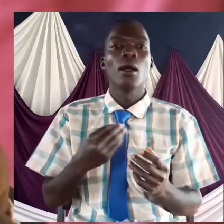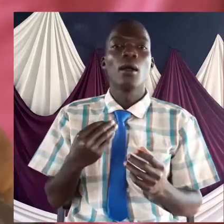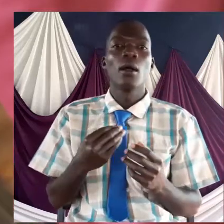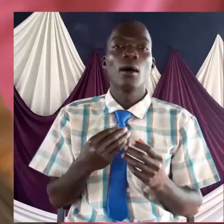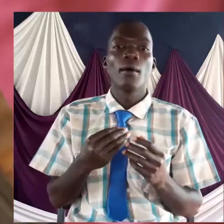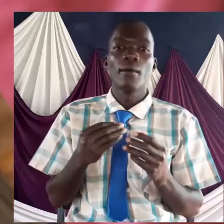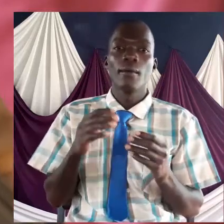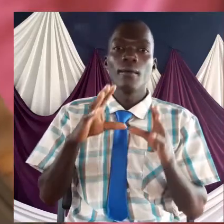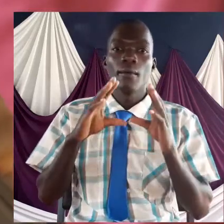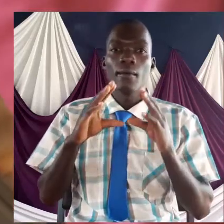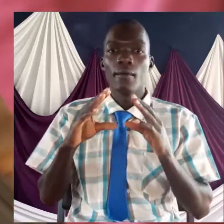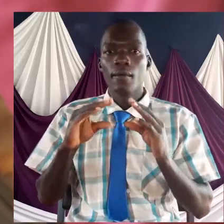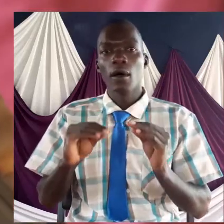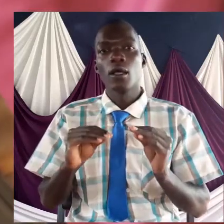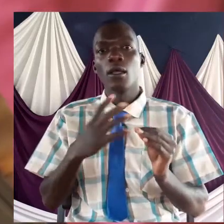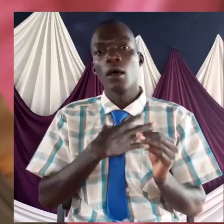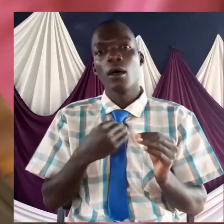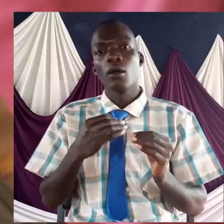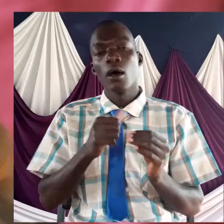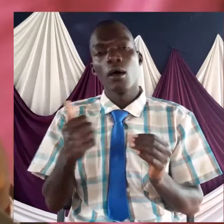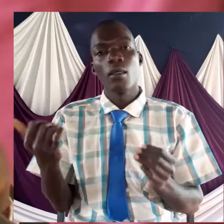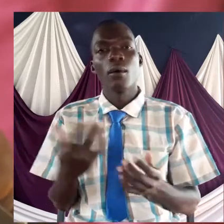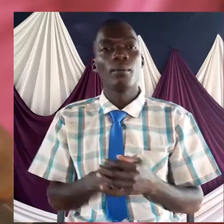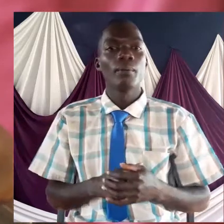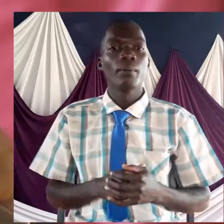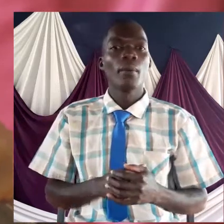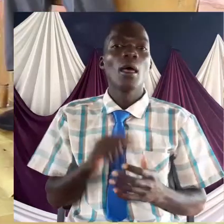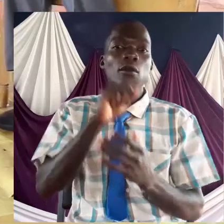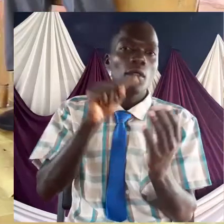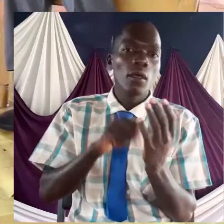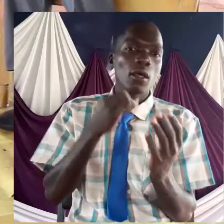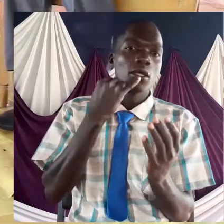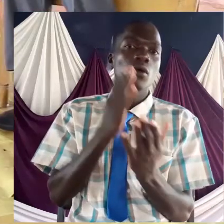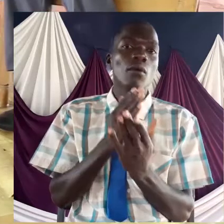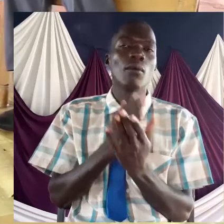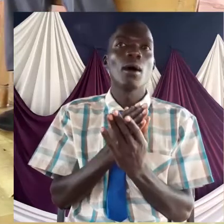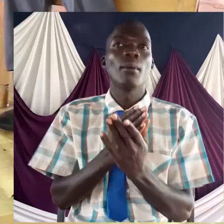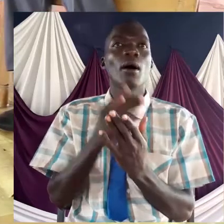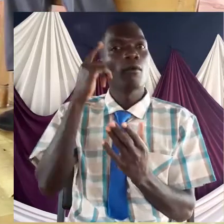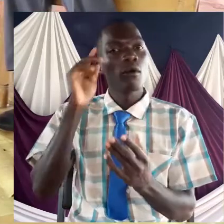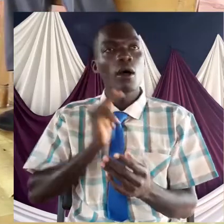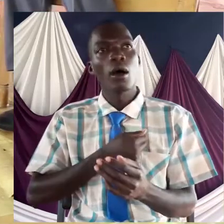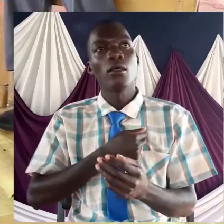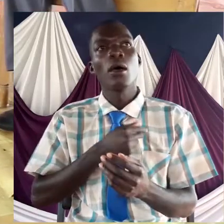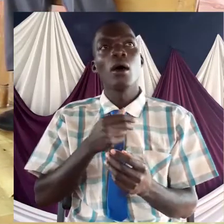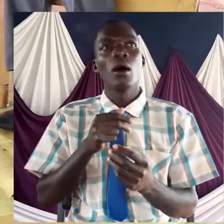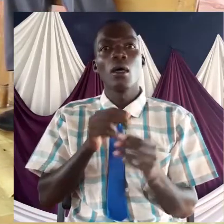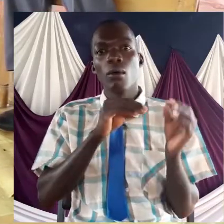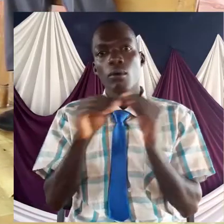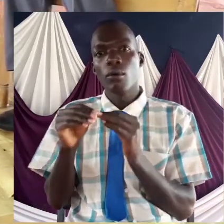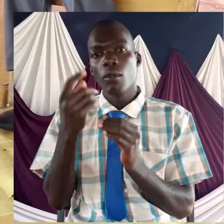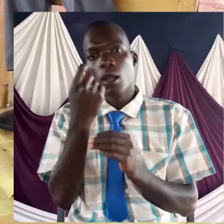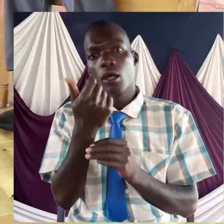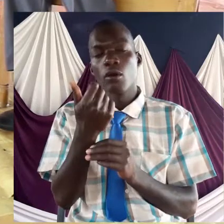mm-hmm, and the Ostrogoths. Yes. So this confirms to us who the little horn